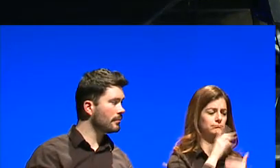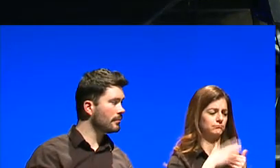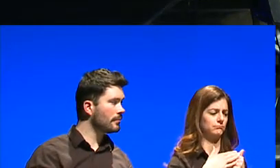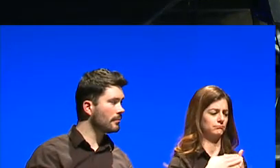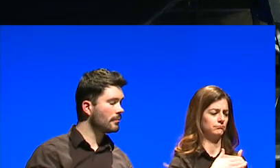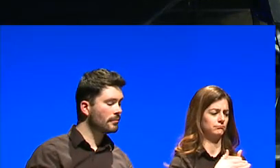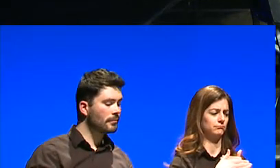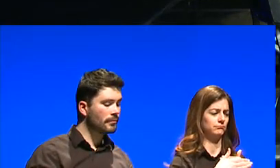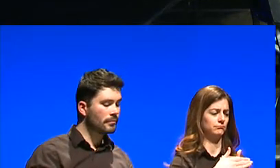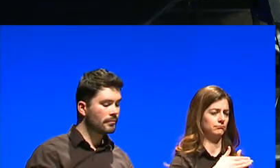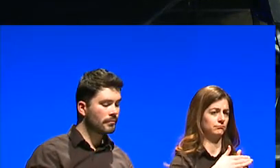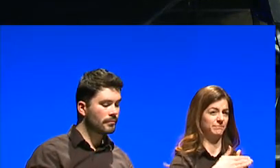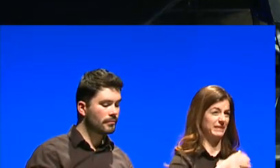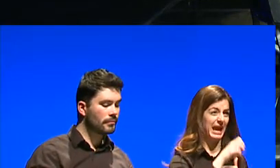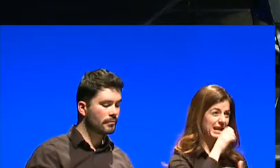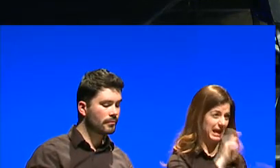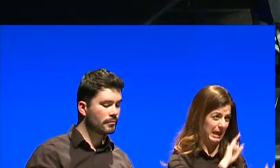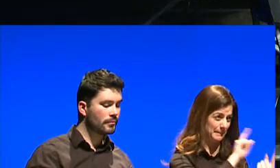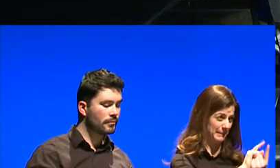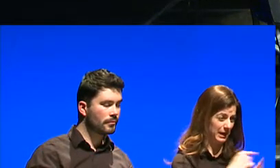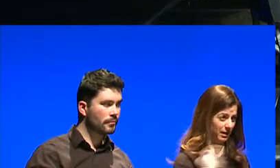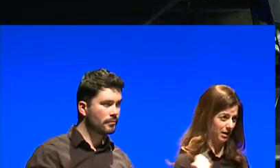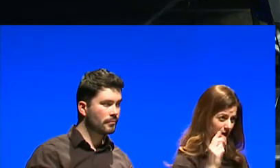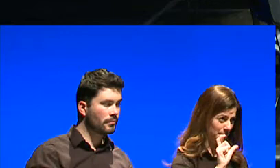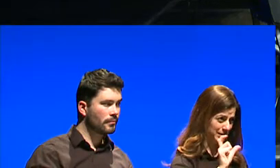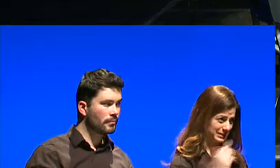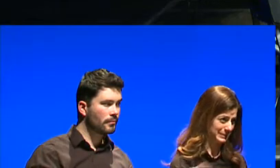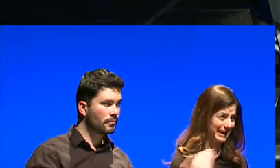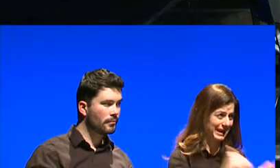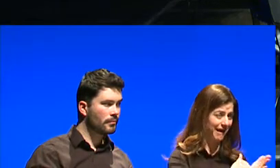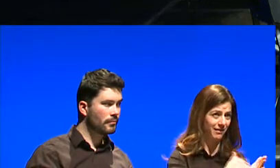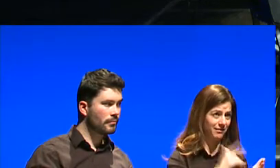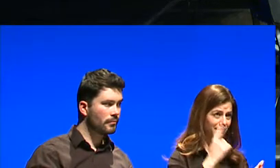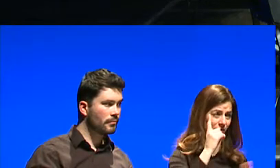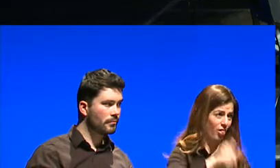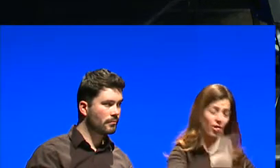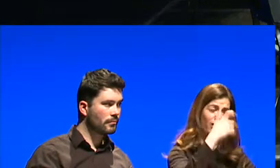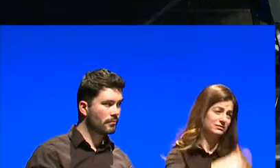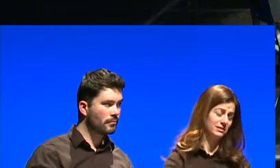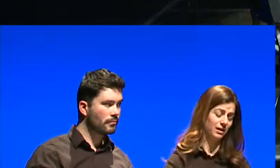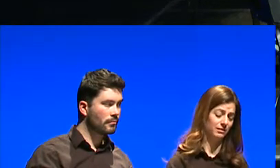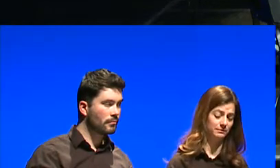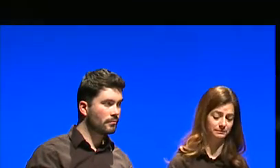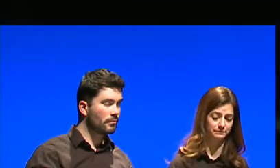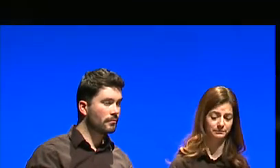won't meet another Muslim person for a long time.